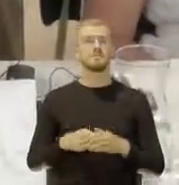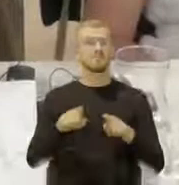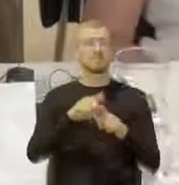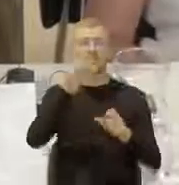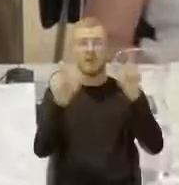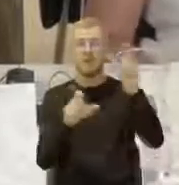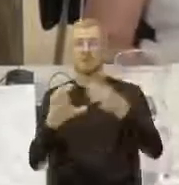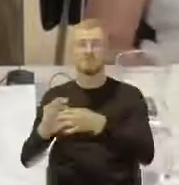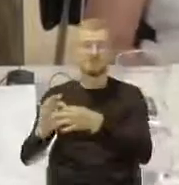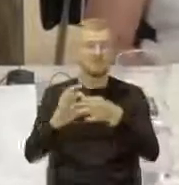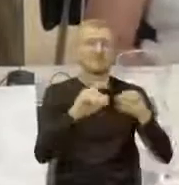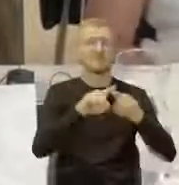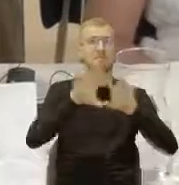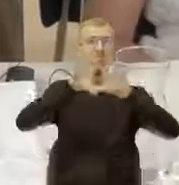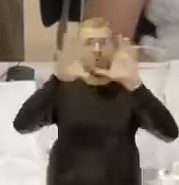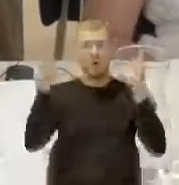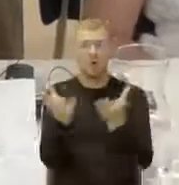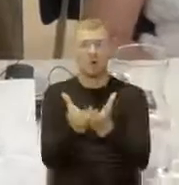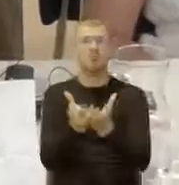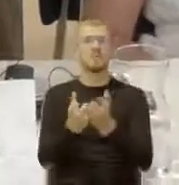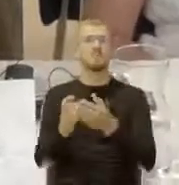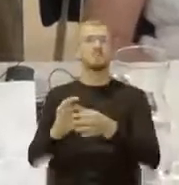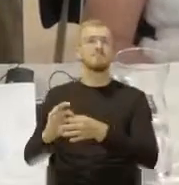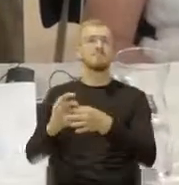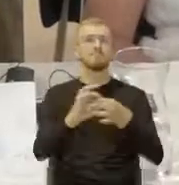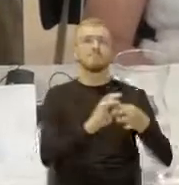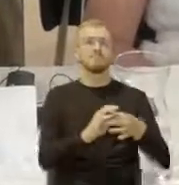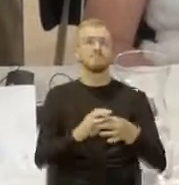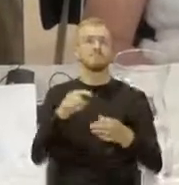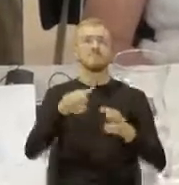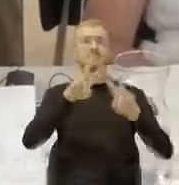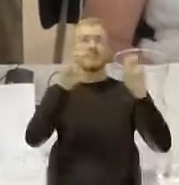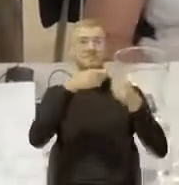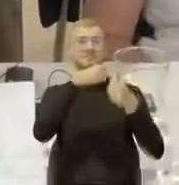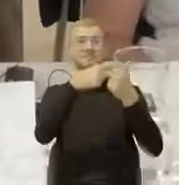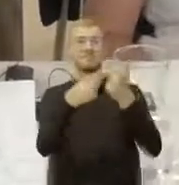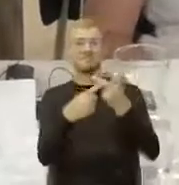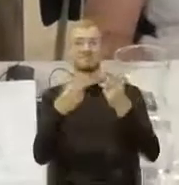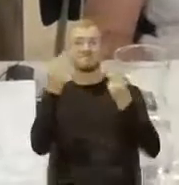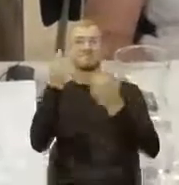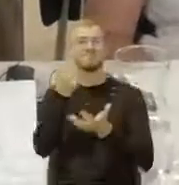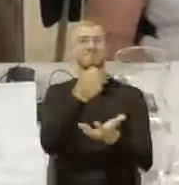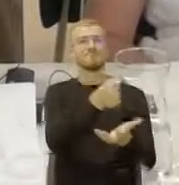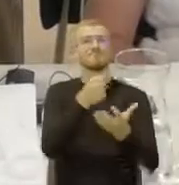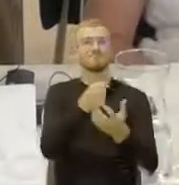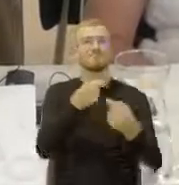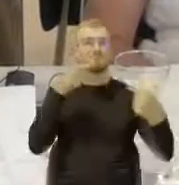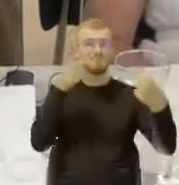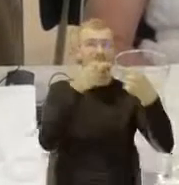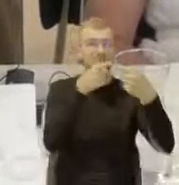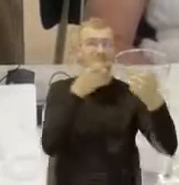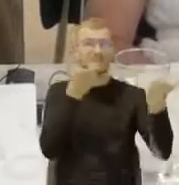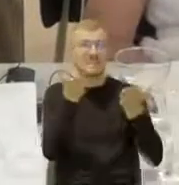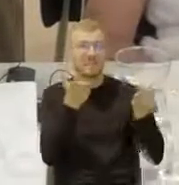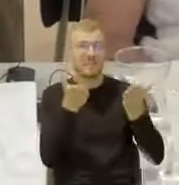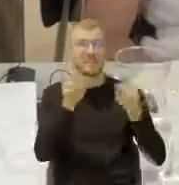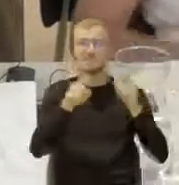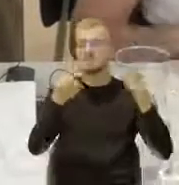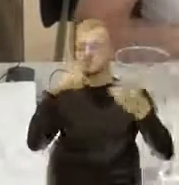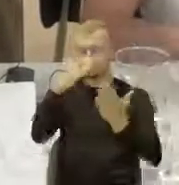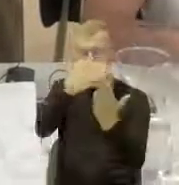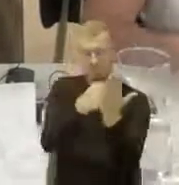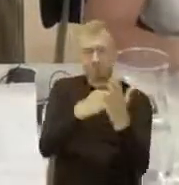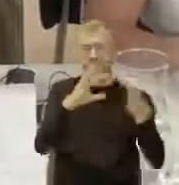again, adequate funding for local government services, including investment in infrastructure,